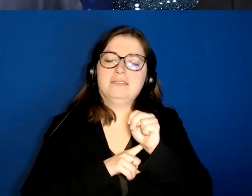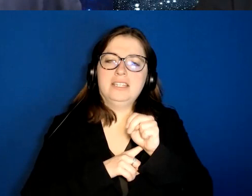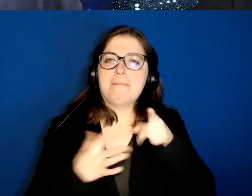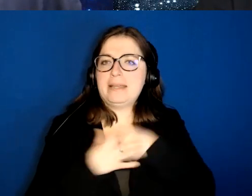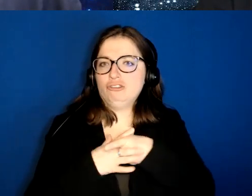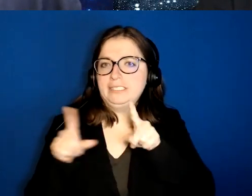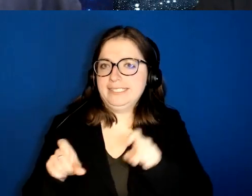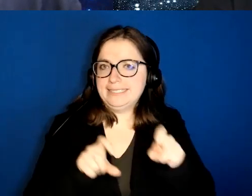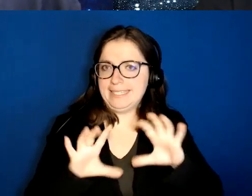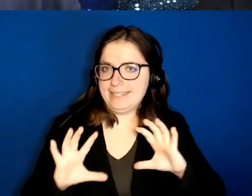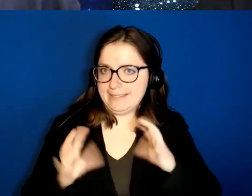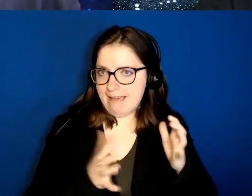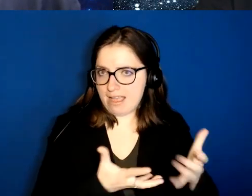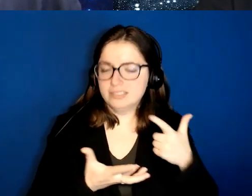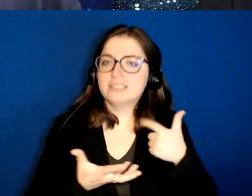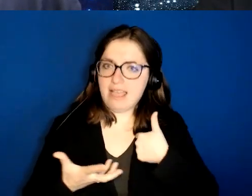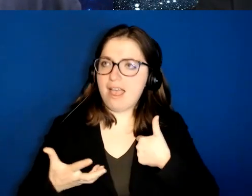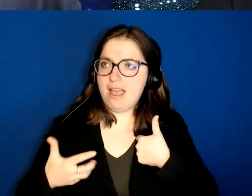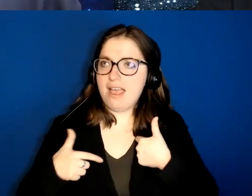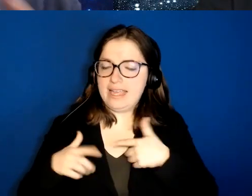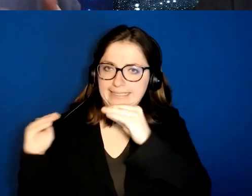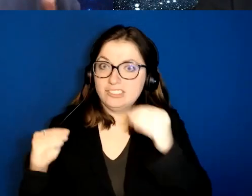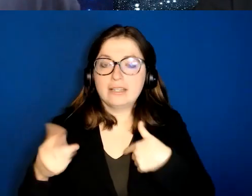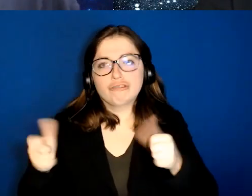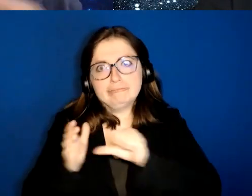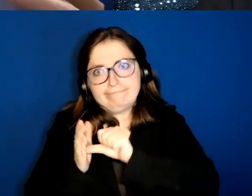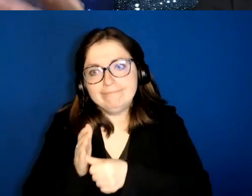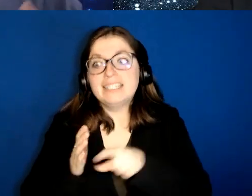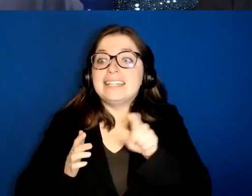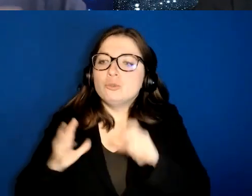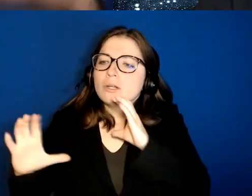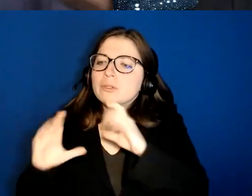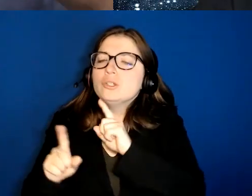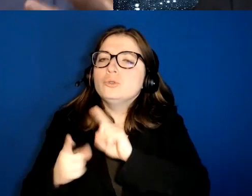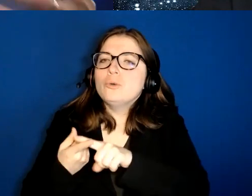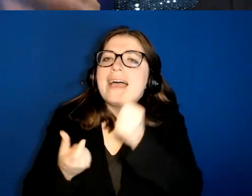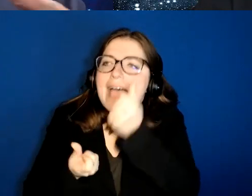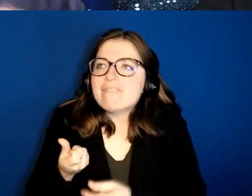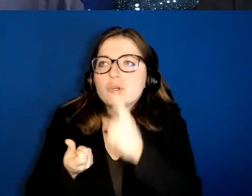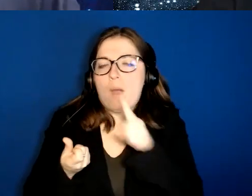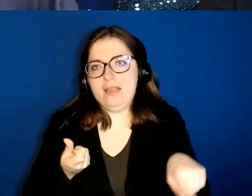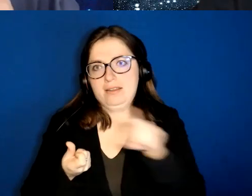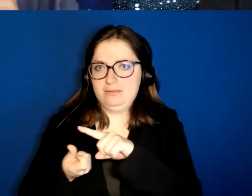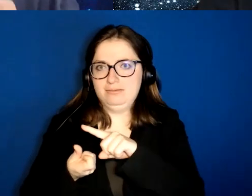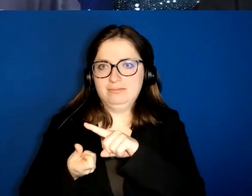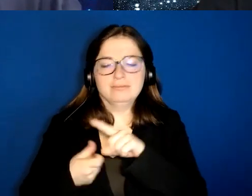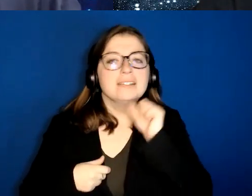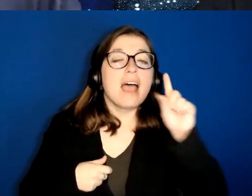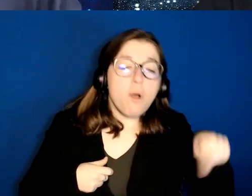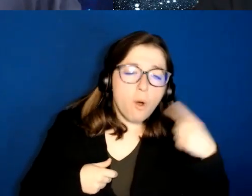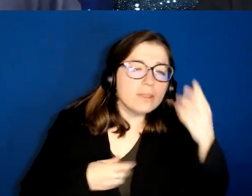instill in people, is that they need to be communicating to everyone, not just not just to